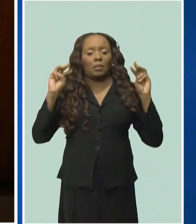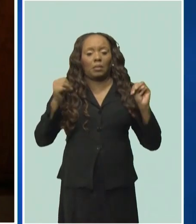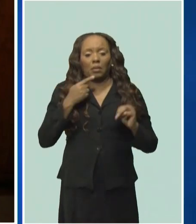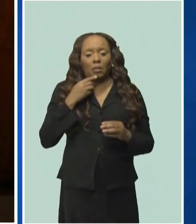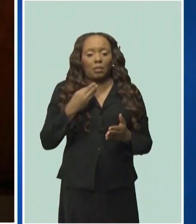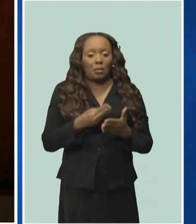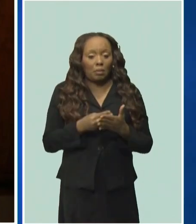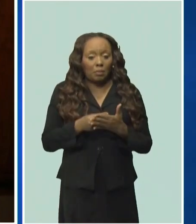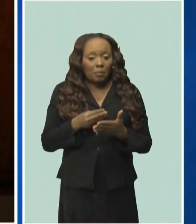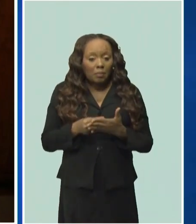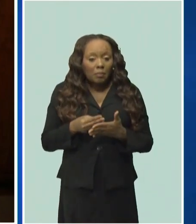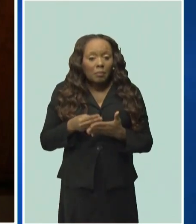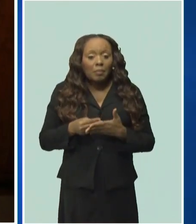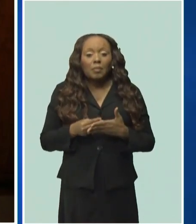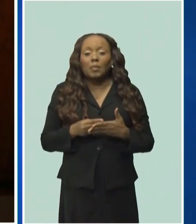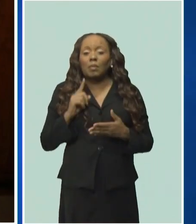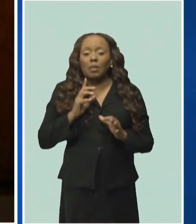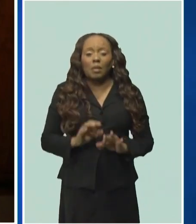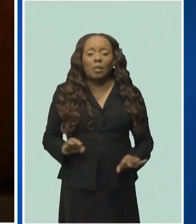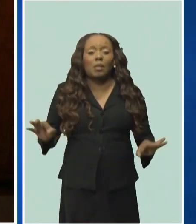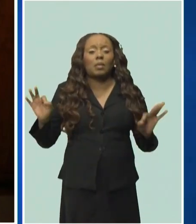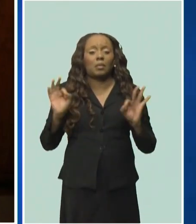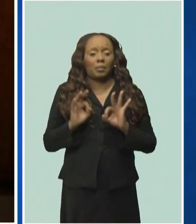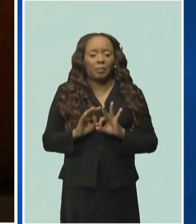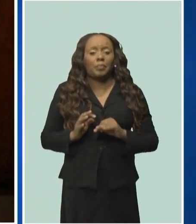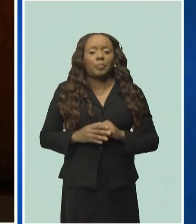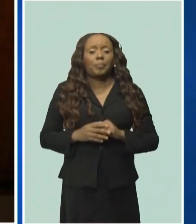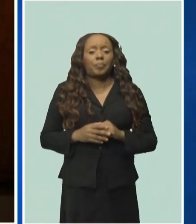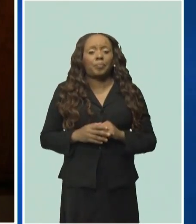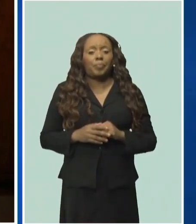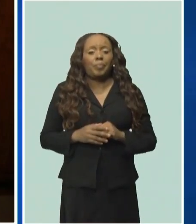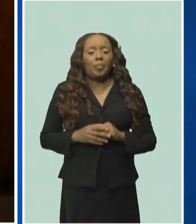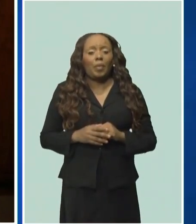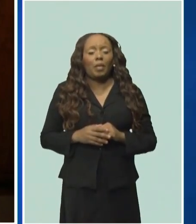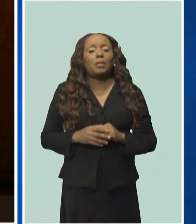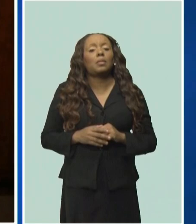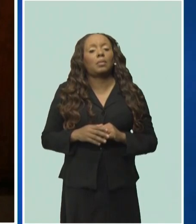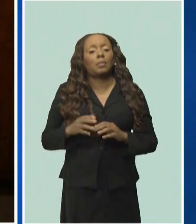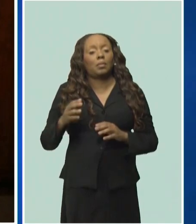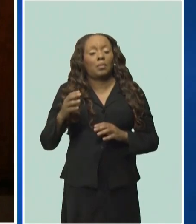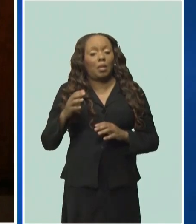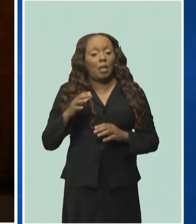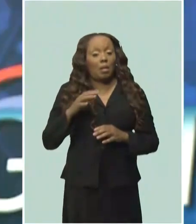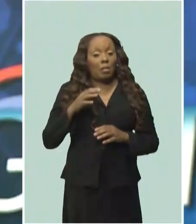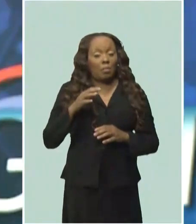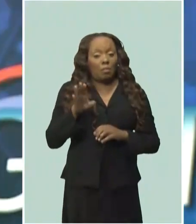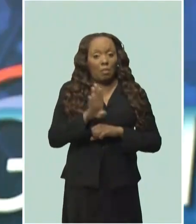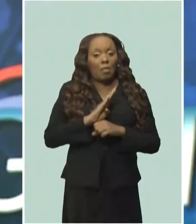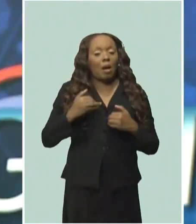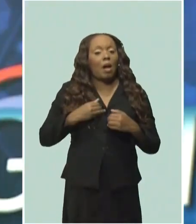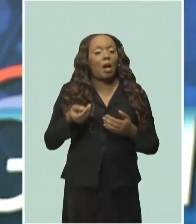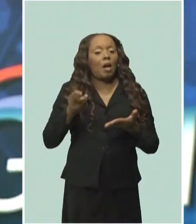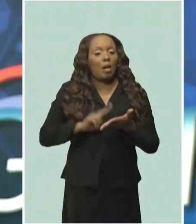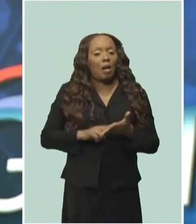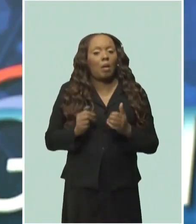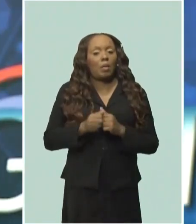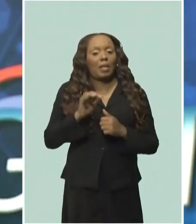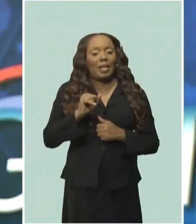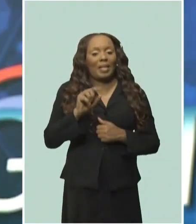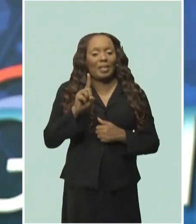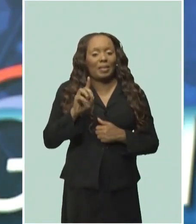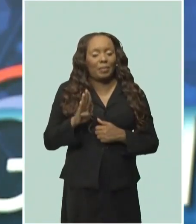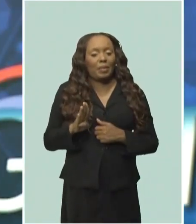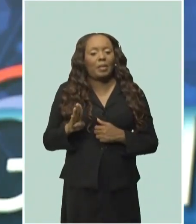funds come on the heels of the debt for nature swap the island was able to settle with the IDB and the Nature Conservancy